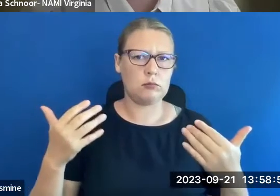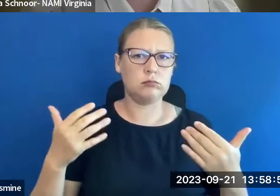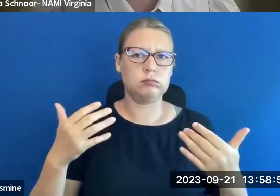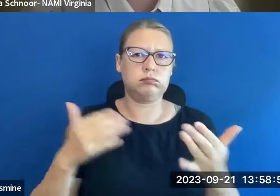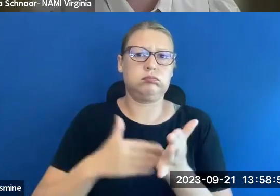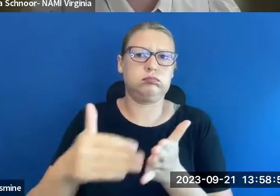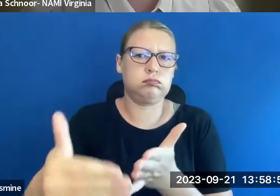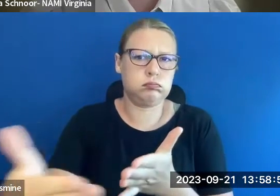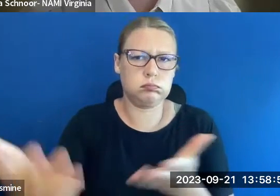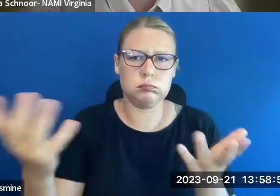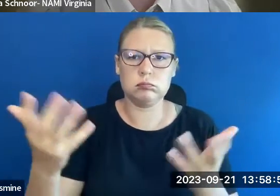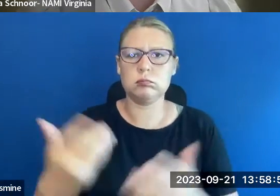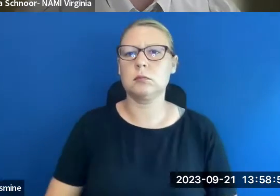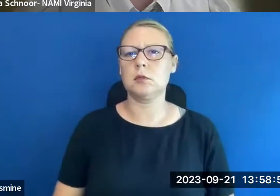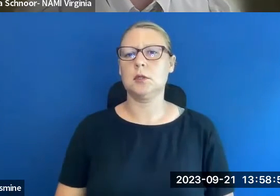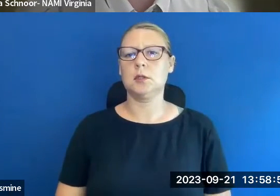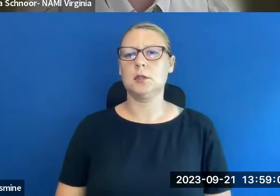seeing?